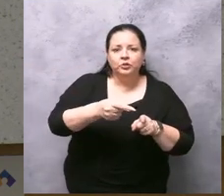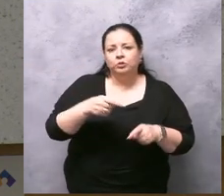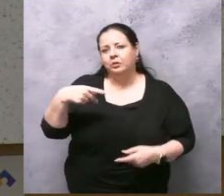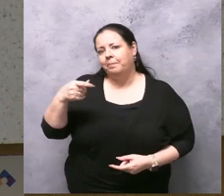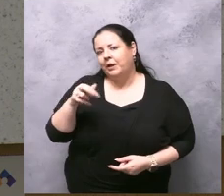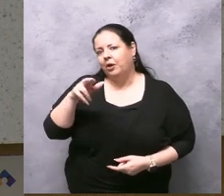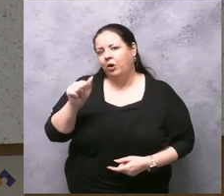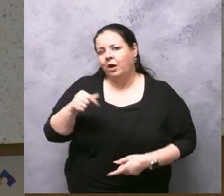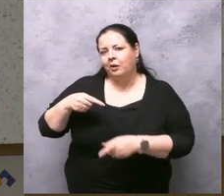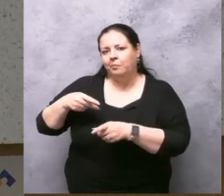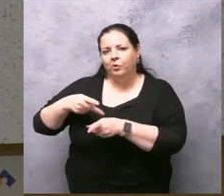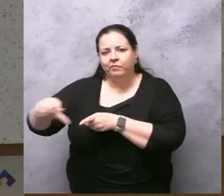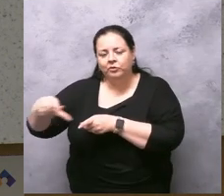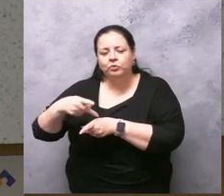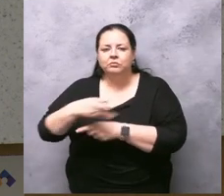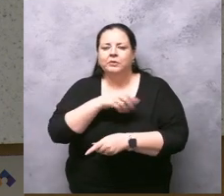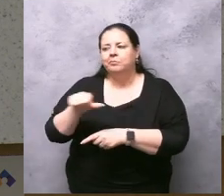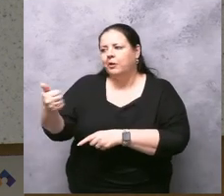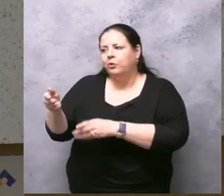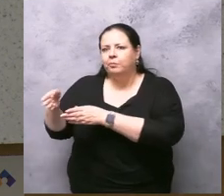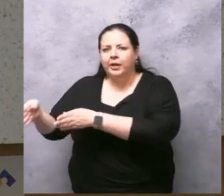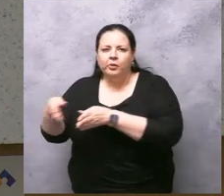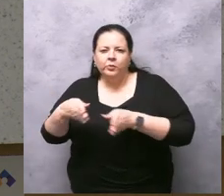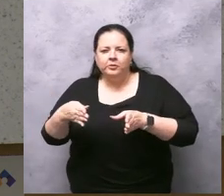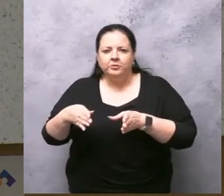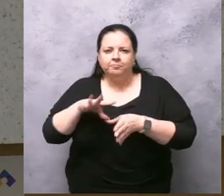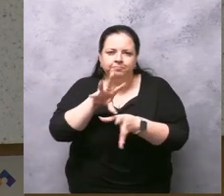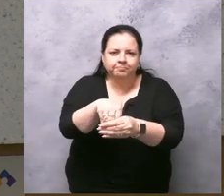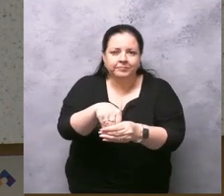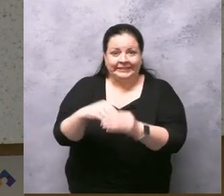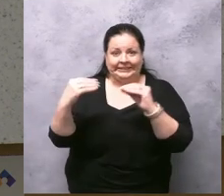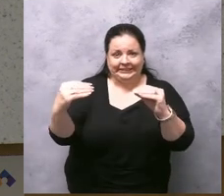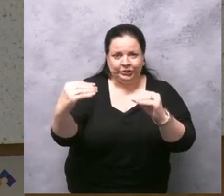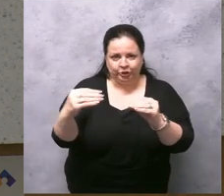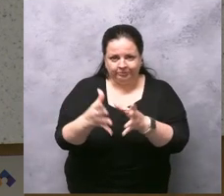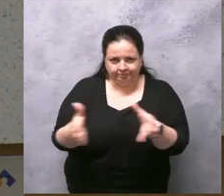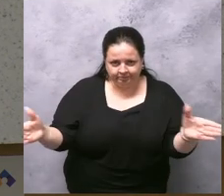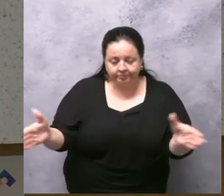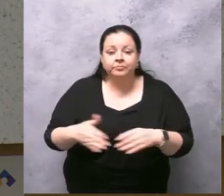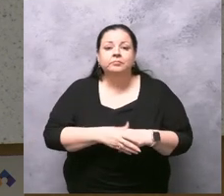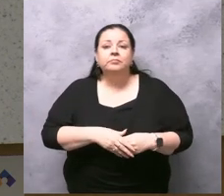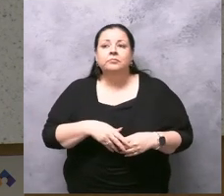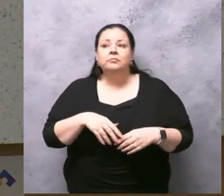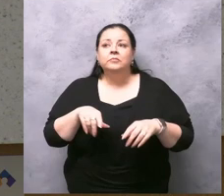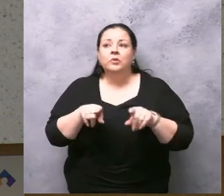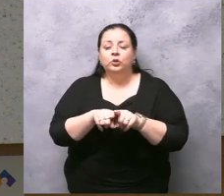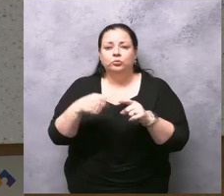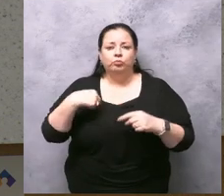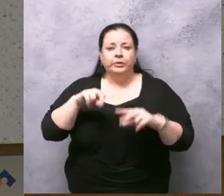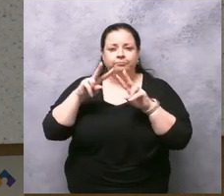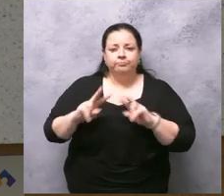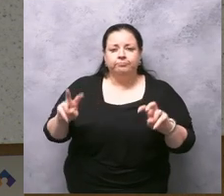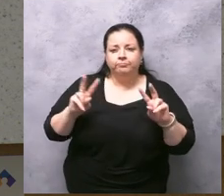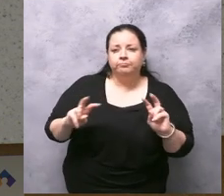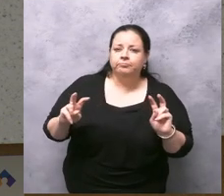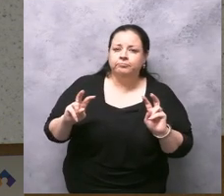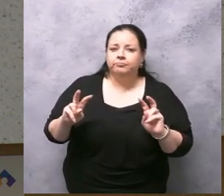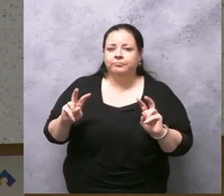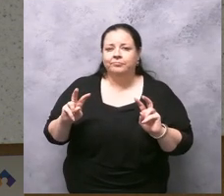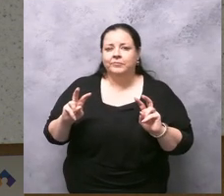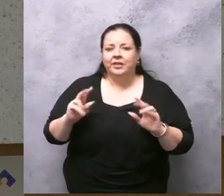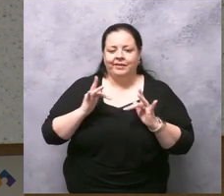other paraprofessionals and others, other pathways into teaching. We also looked at the